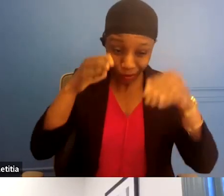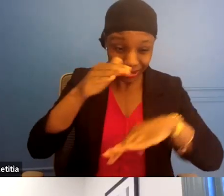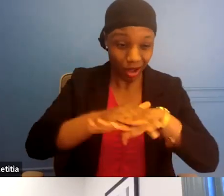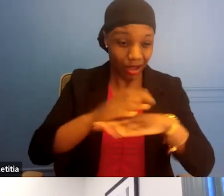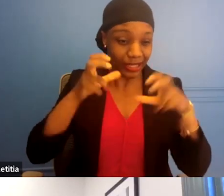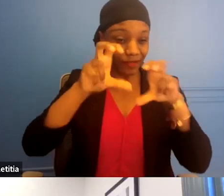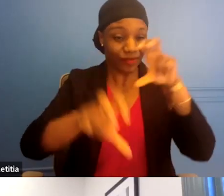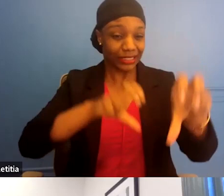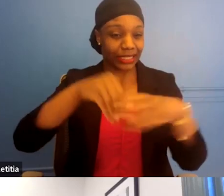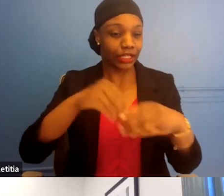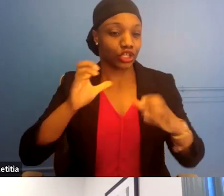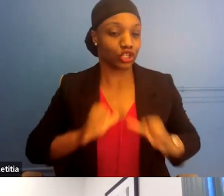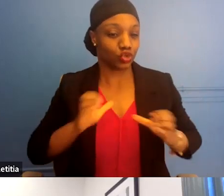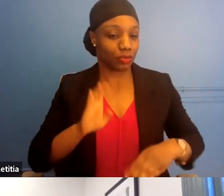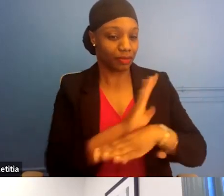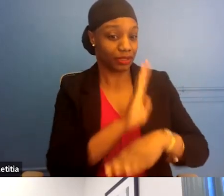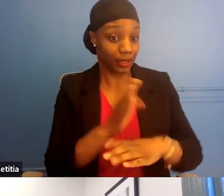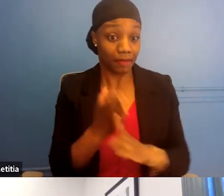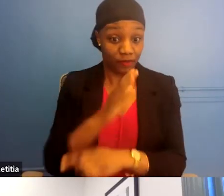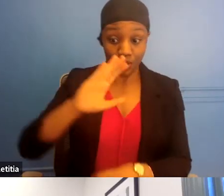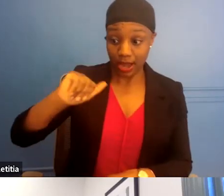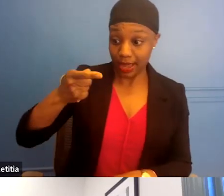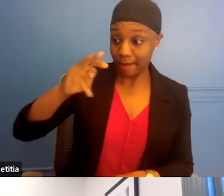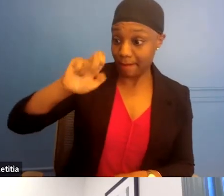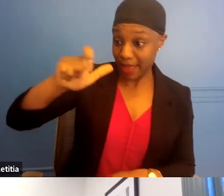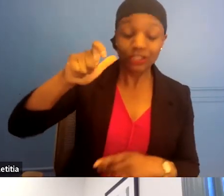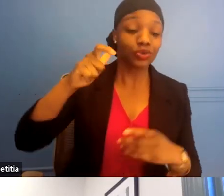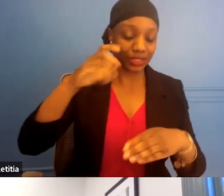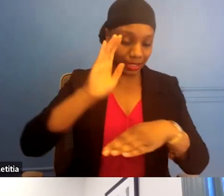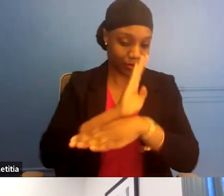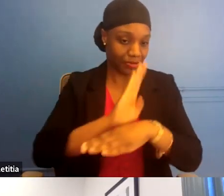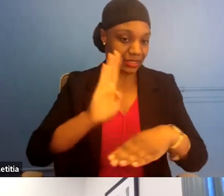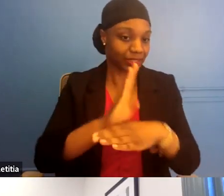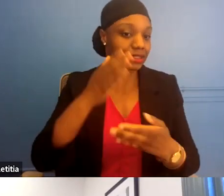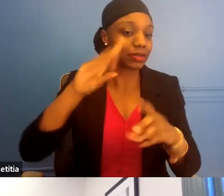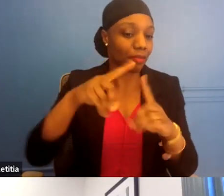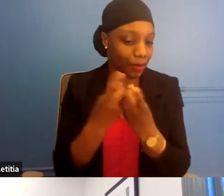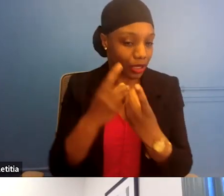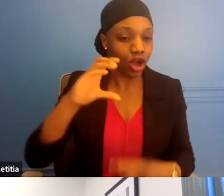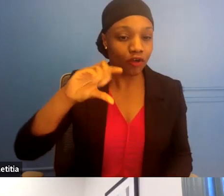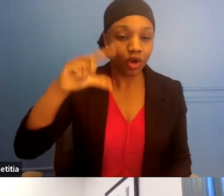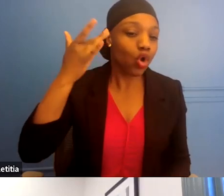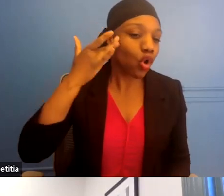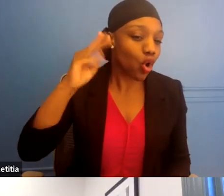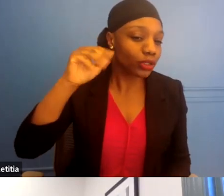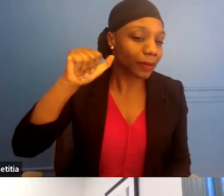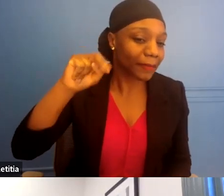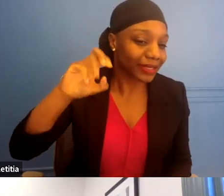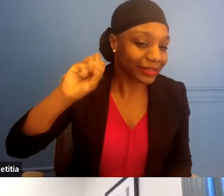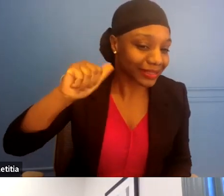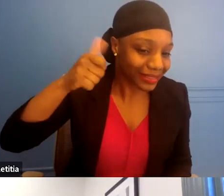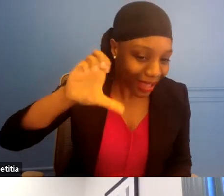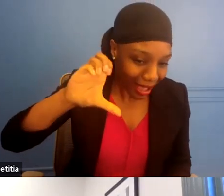businesses. Prior to Apex, she worked in the investment banking division of Goldman Sachs, where she focused on corporate